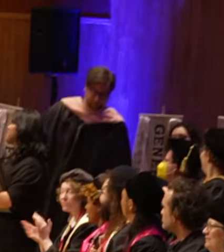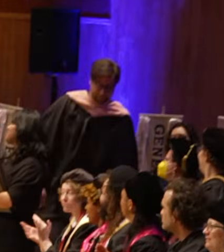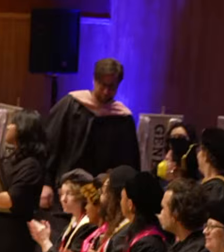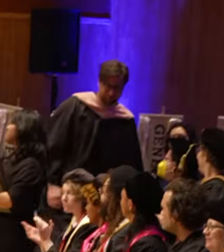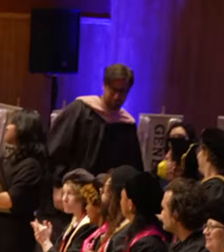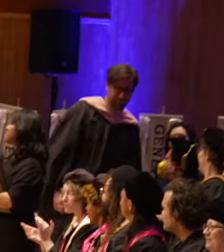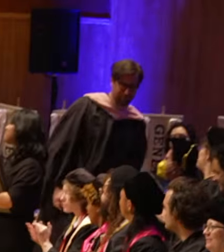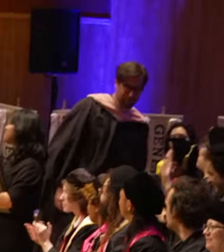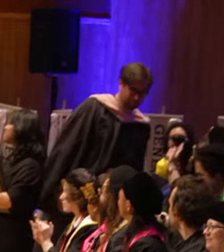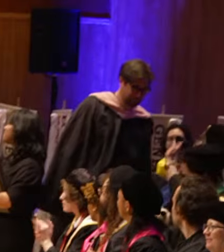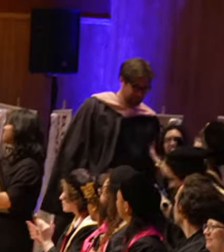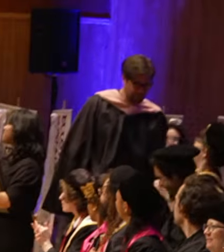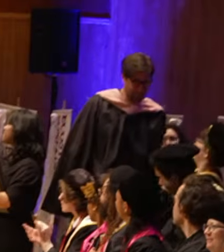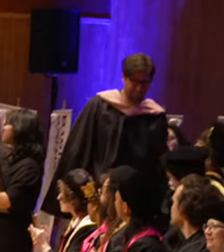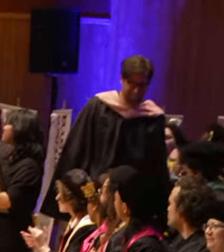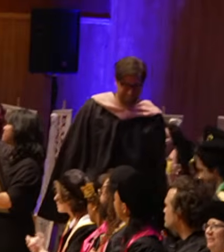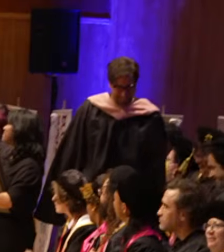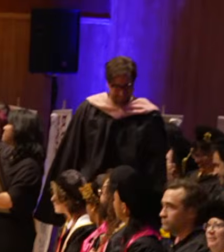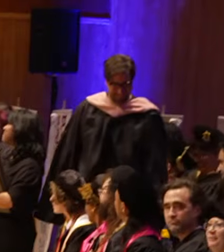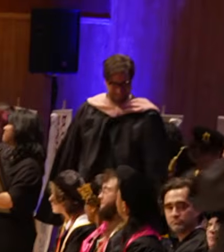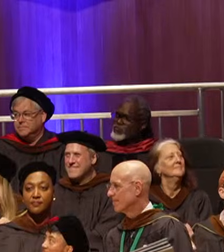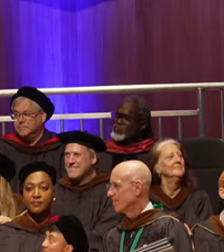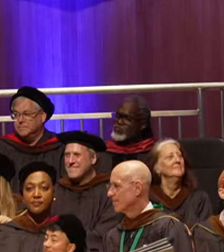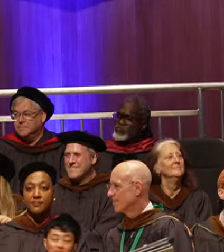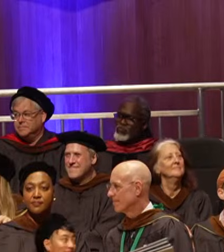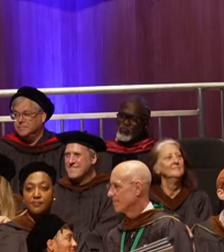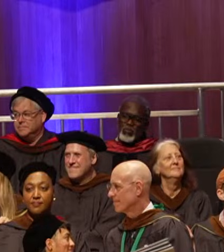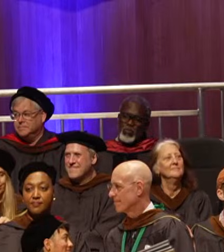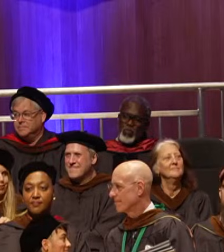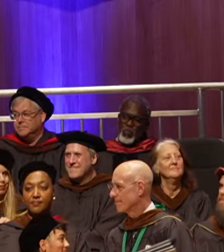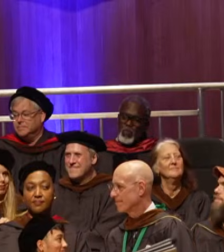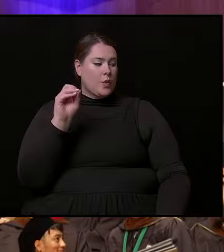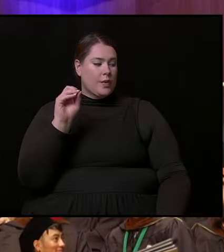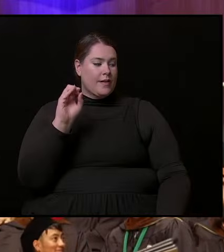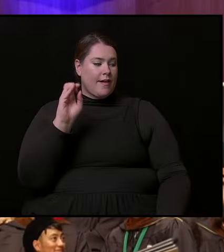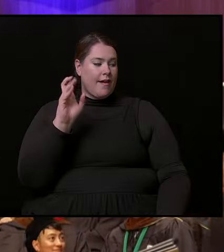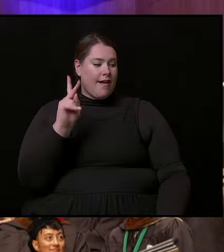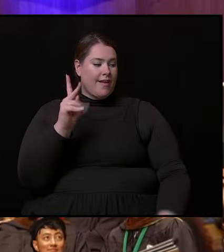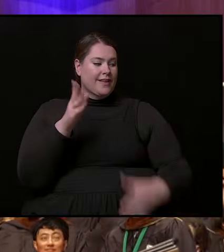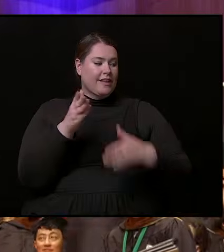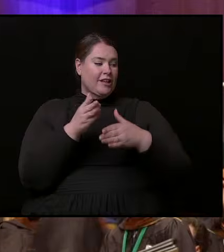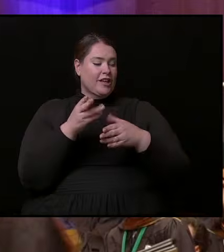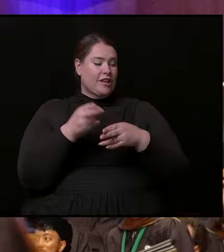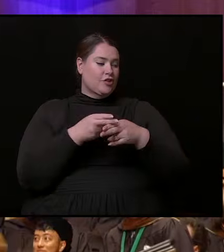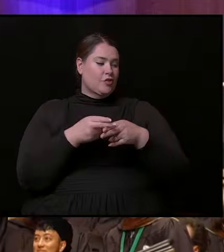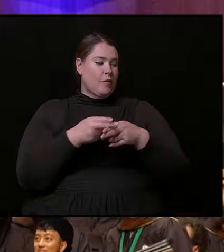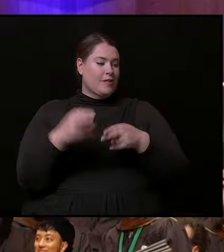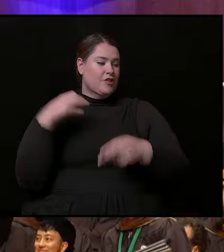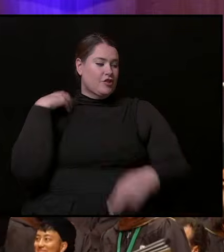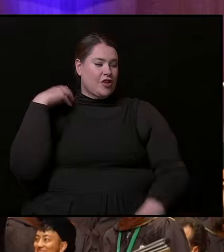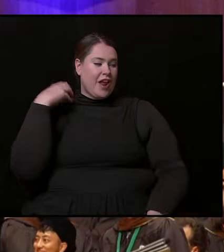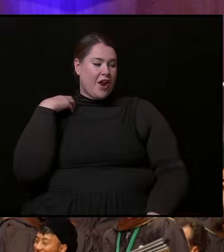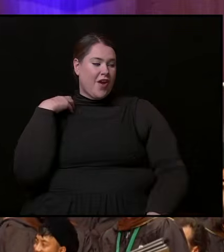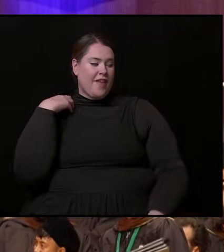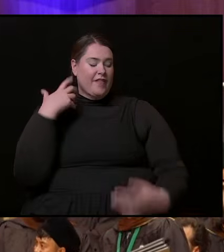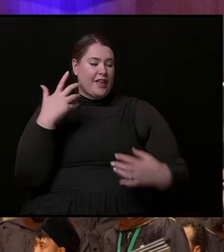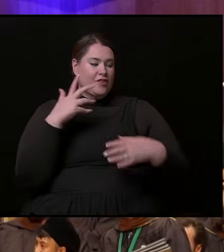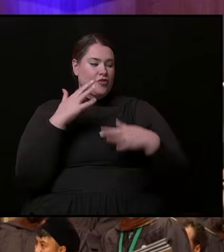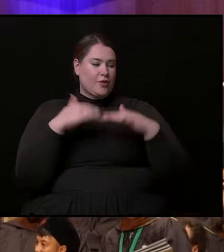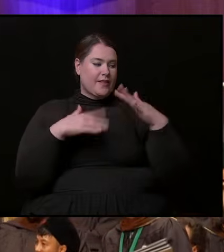Will Hugh Pocock, interim chair, interdisciplinary sculpture department, please come forward to congratulate your candidates.